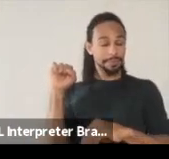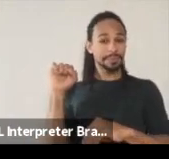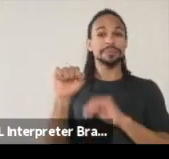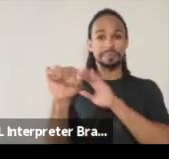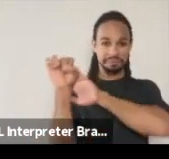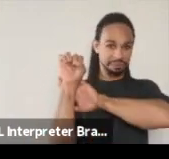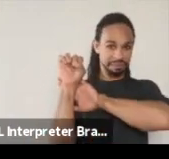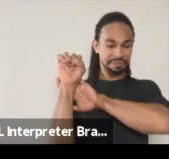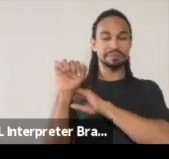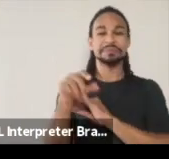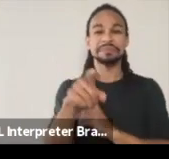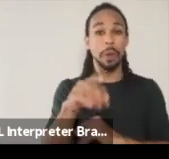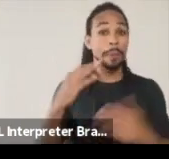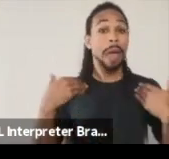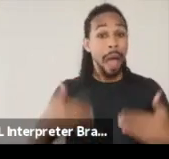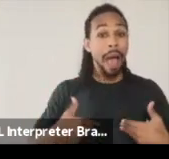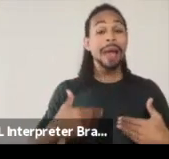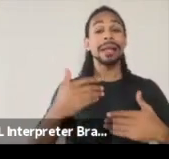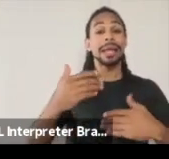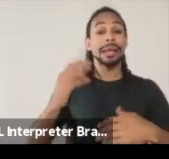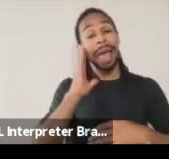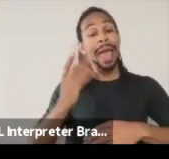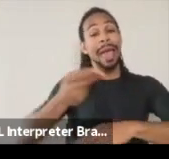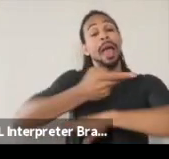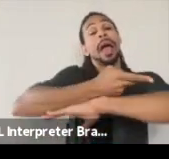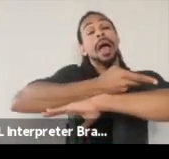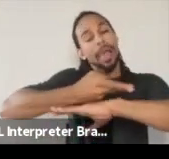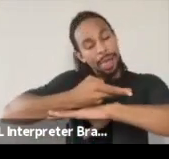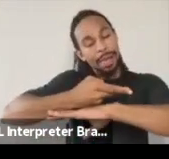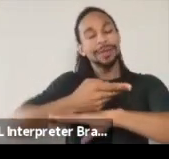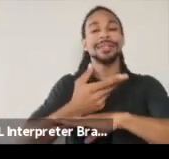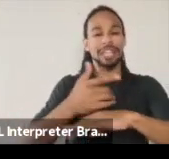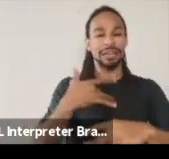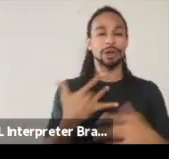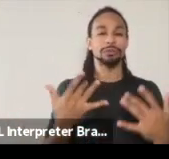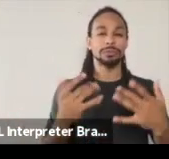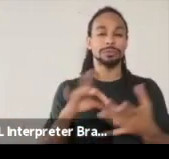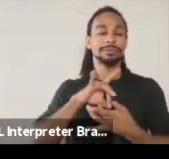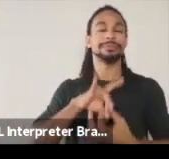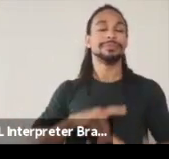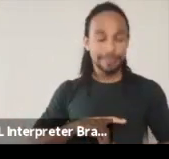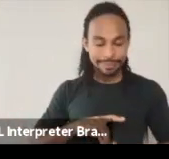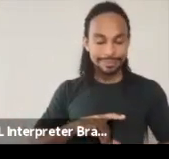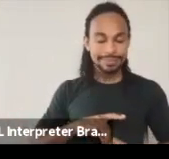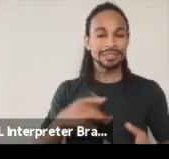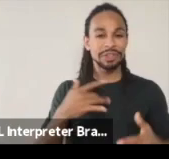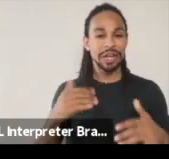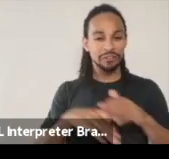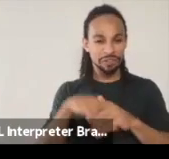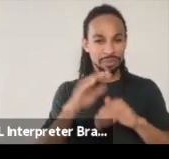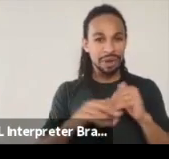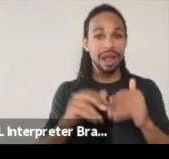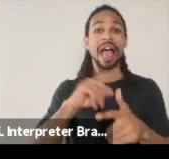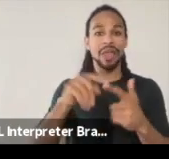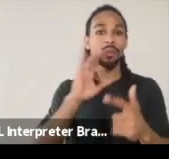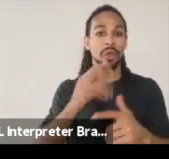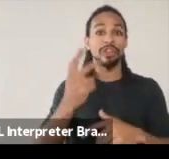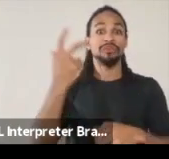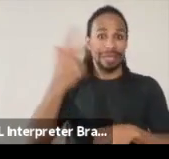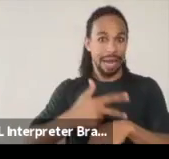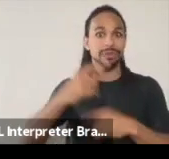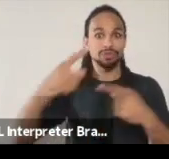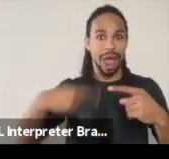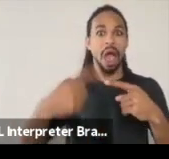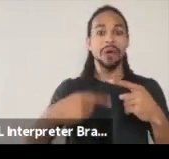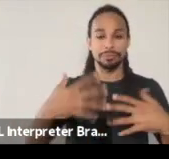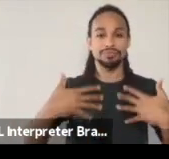the bed if you're lying down, whatever makes you feel comfortable. And we're going to do three rounds of that breath. So here we go.